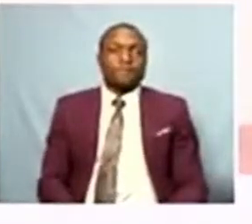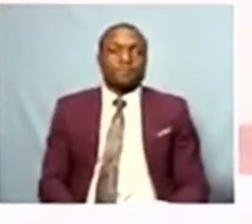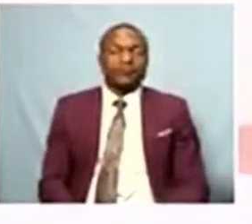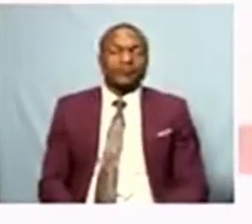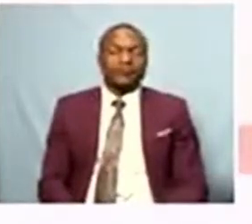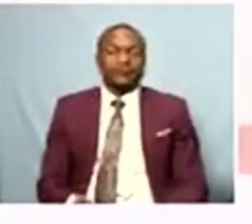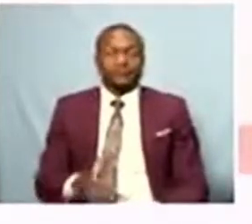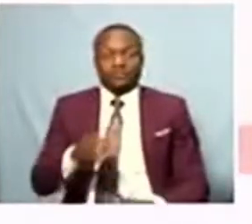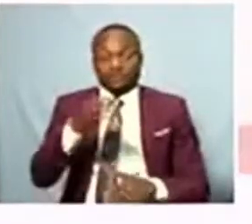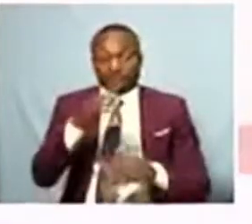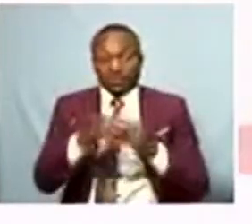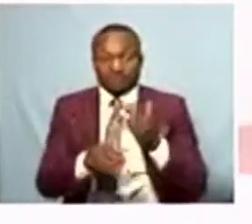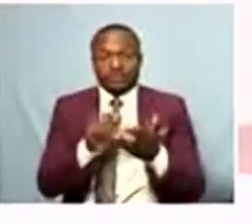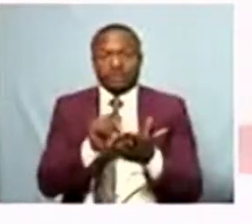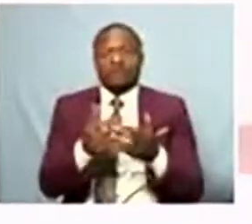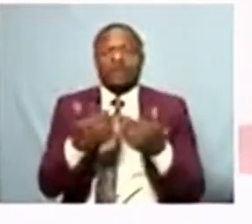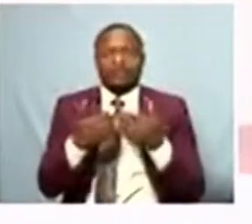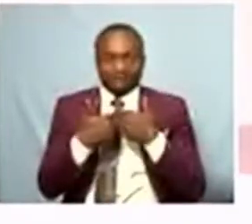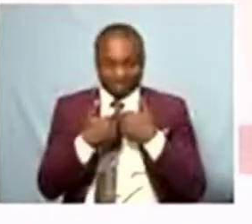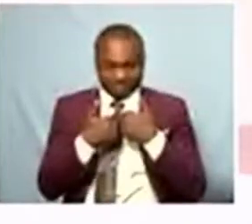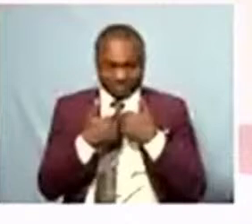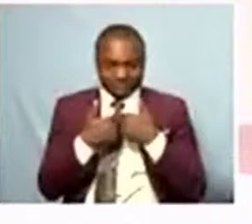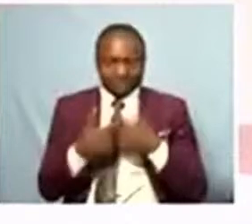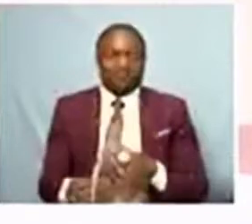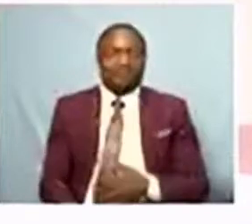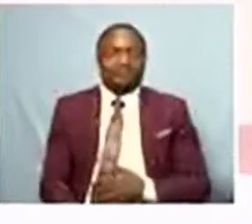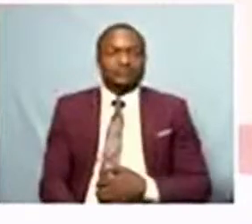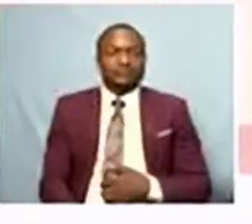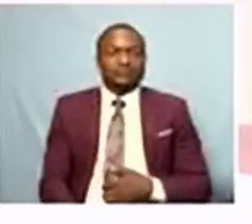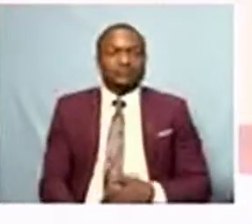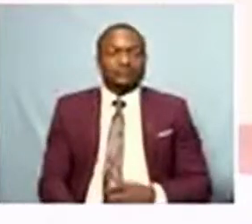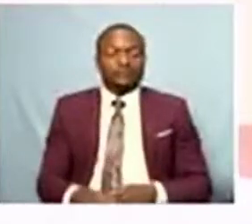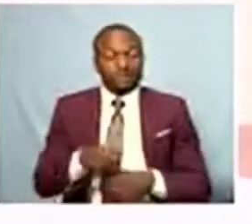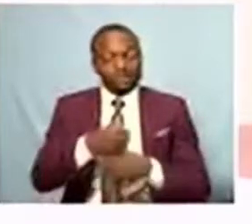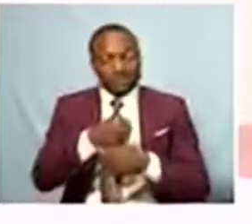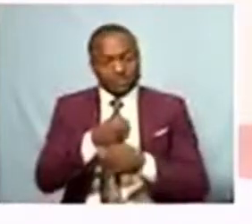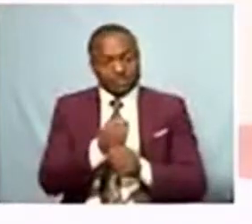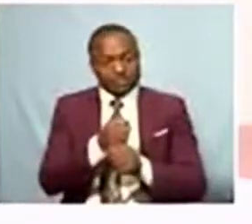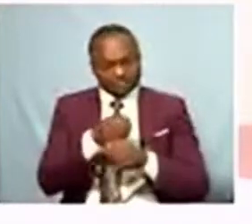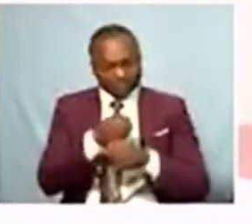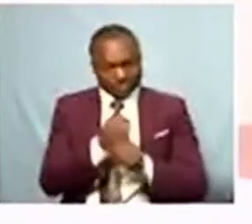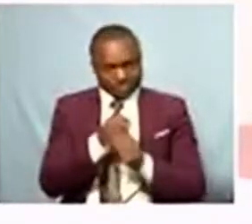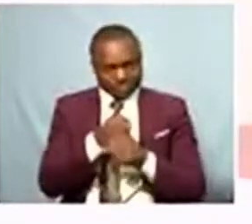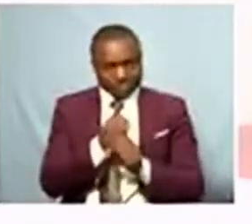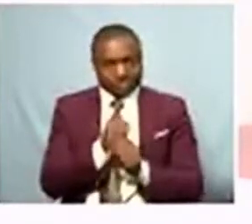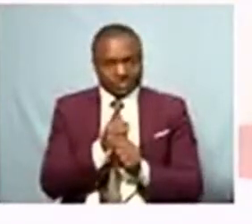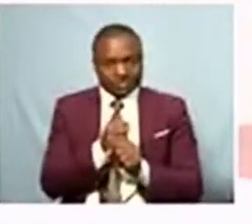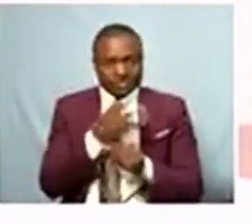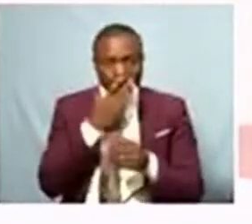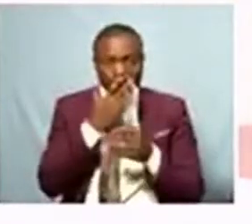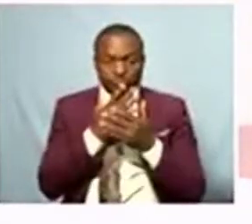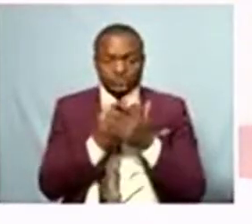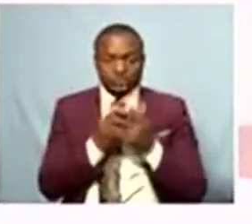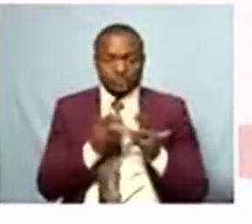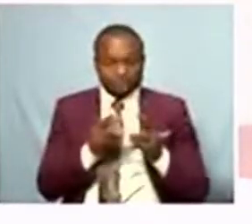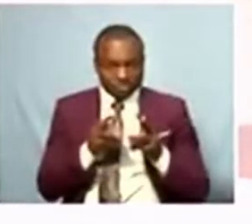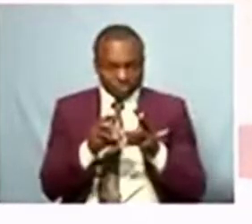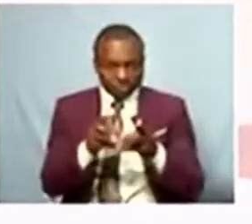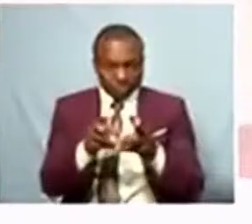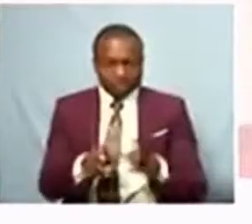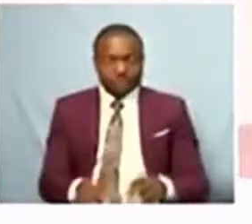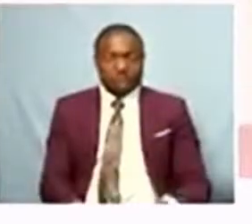The clause has been drafted in an elaborate manner,